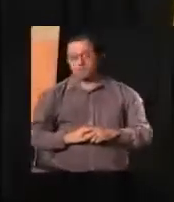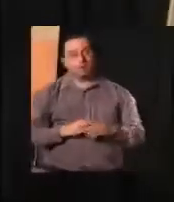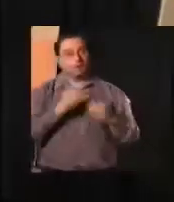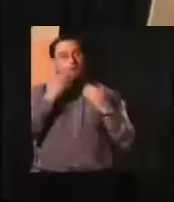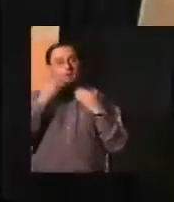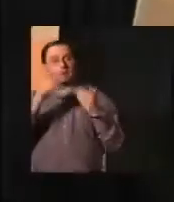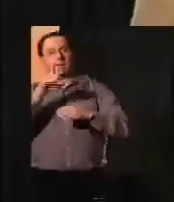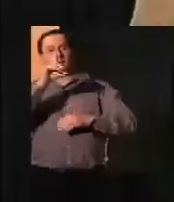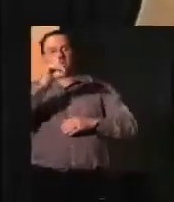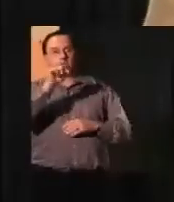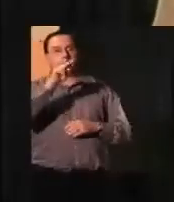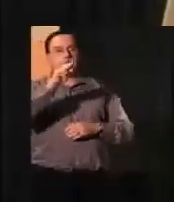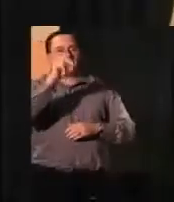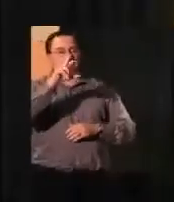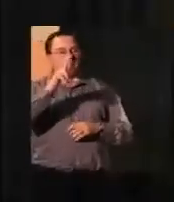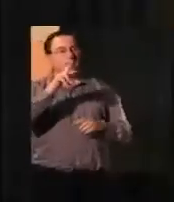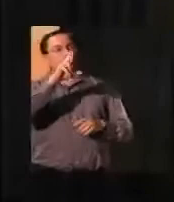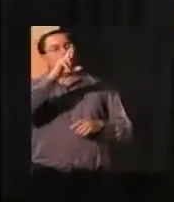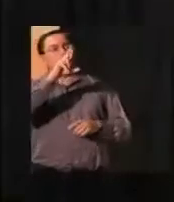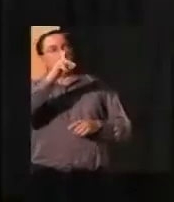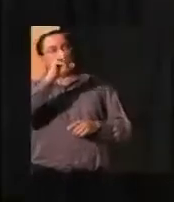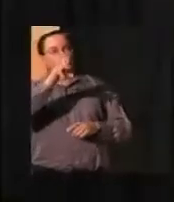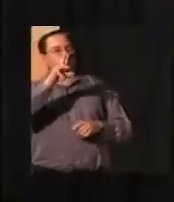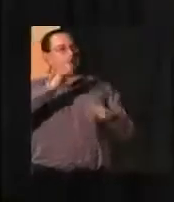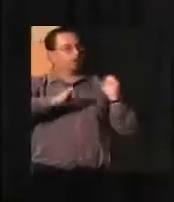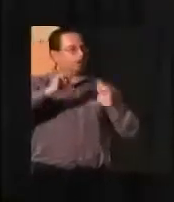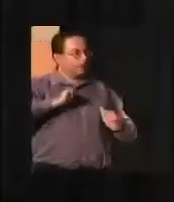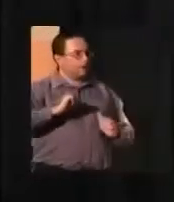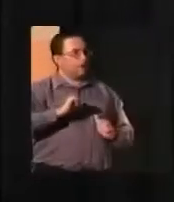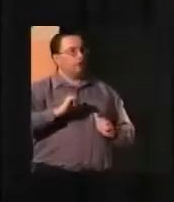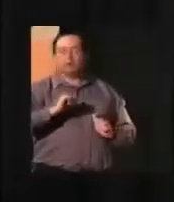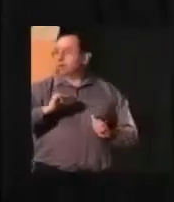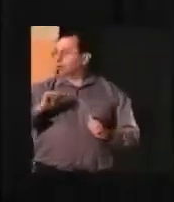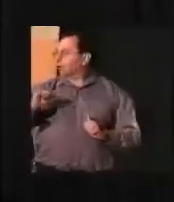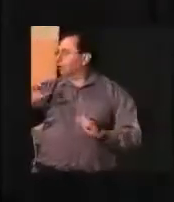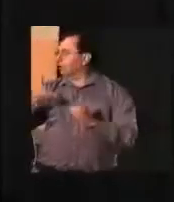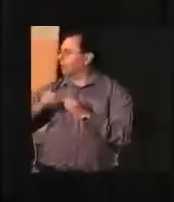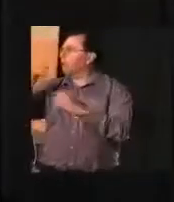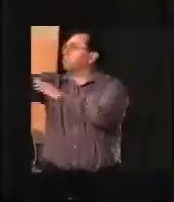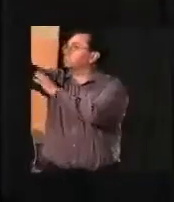Thank you to Dan Baker from the Ryerson Theater Department, who provided lighting.